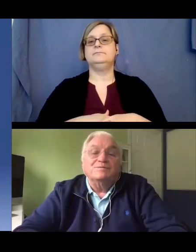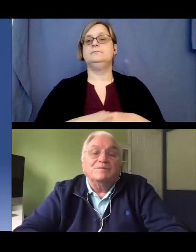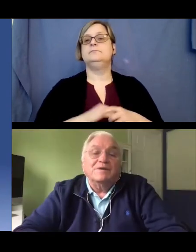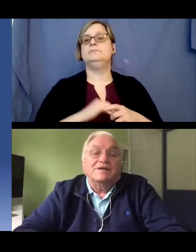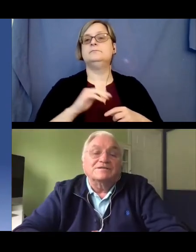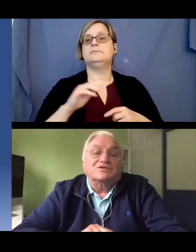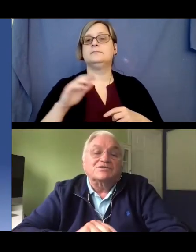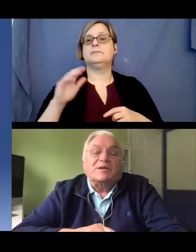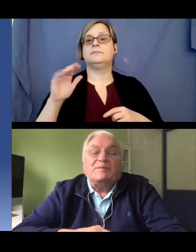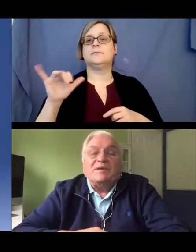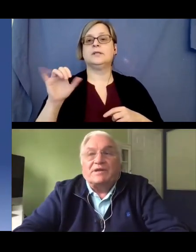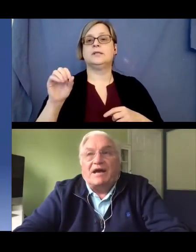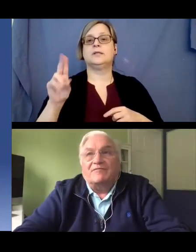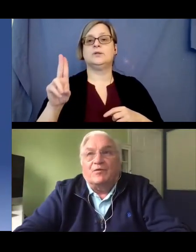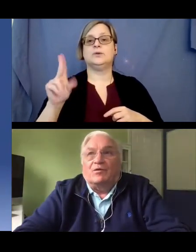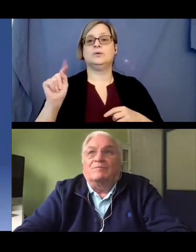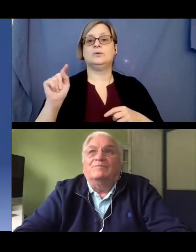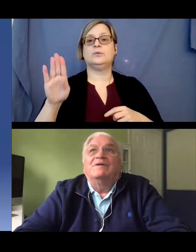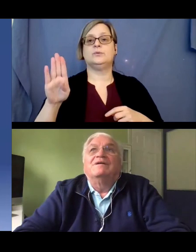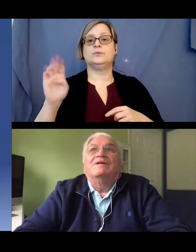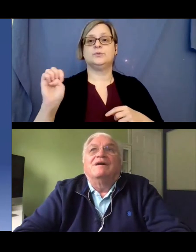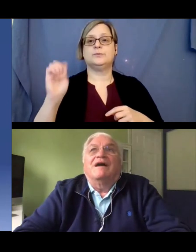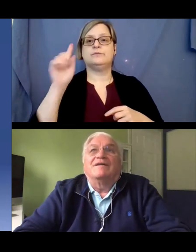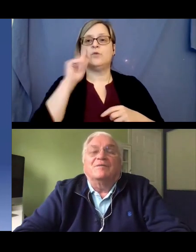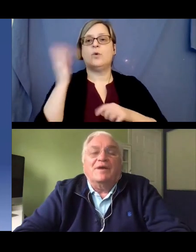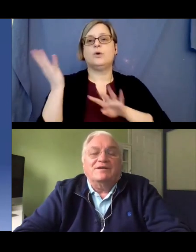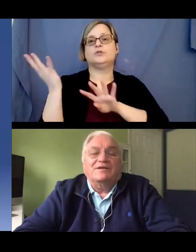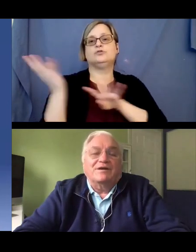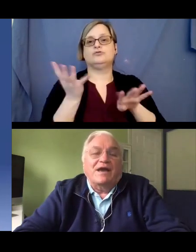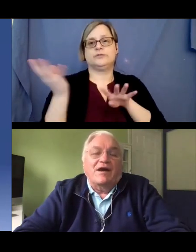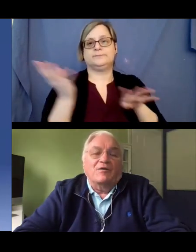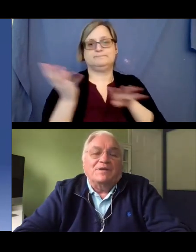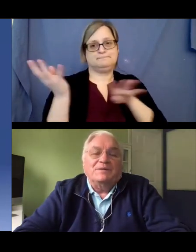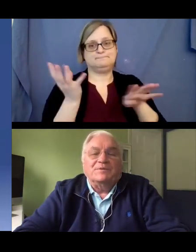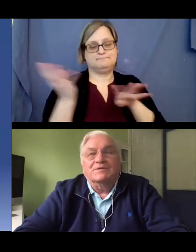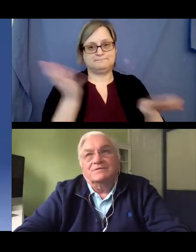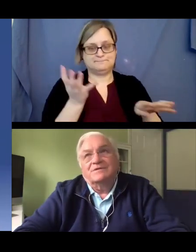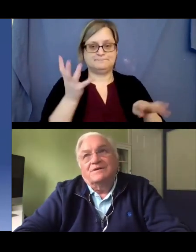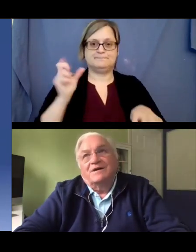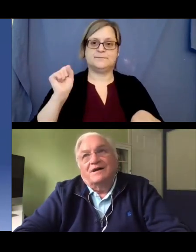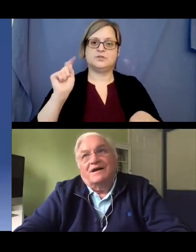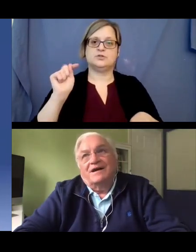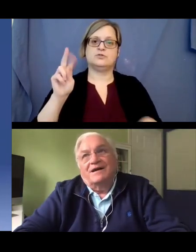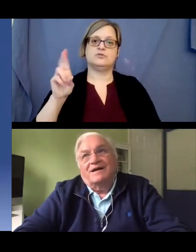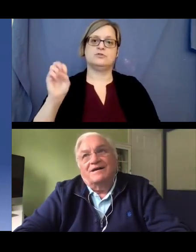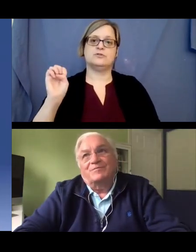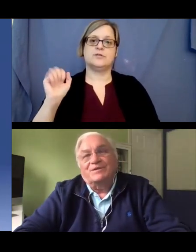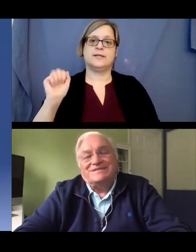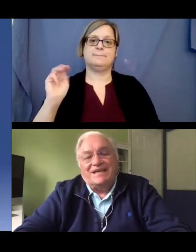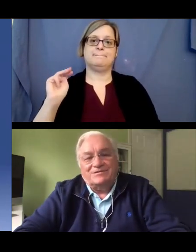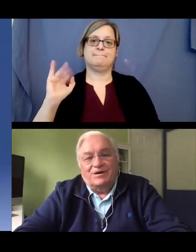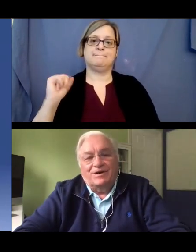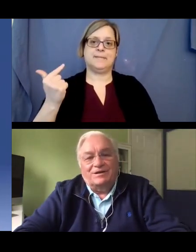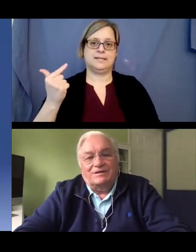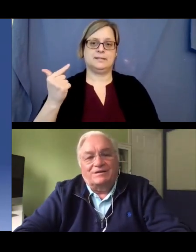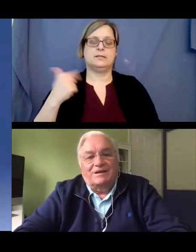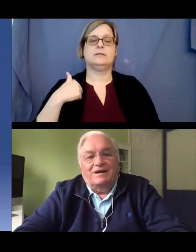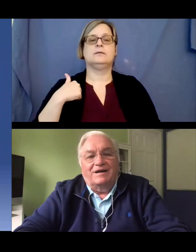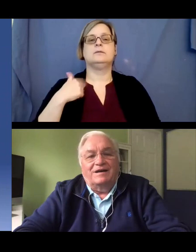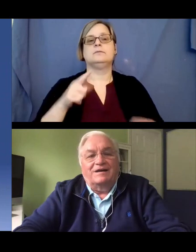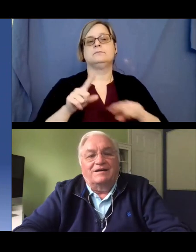YouTube is a streaming platform, and depending on how people present on